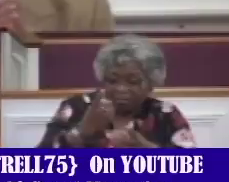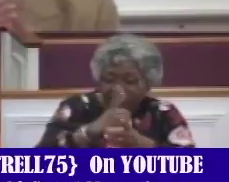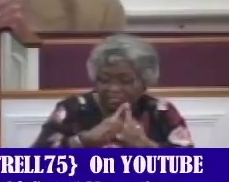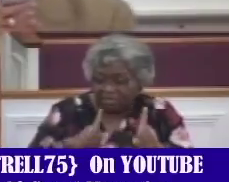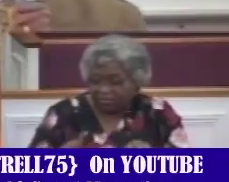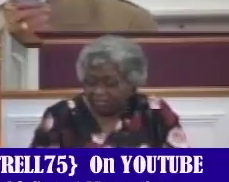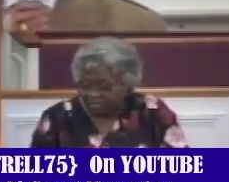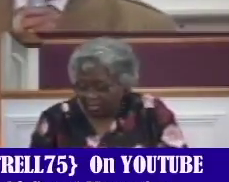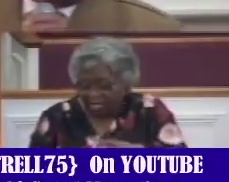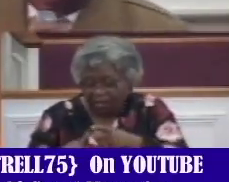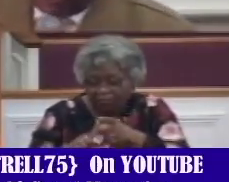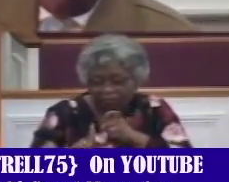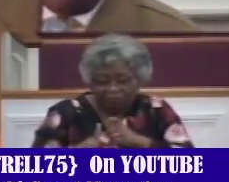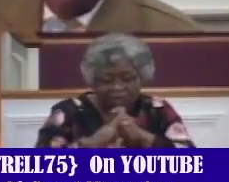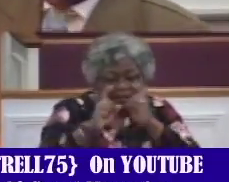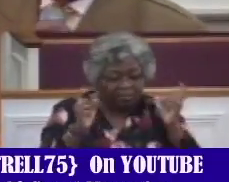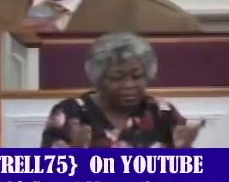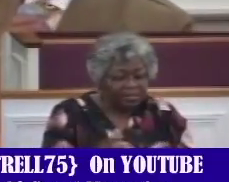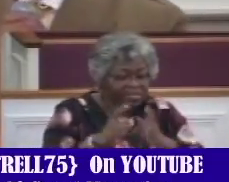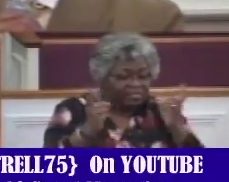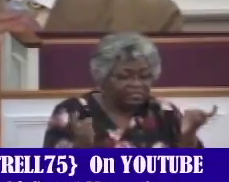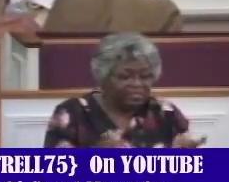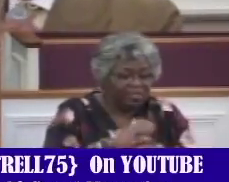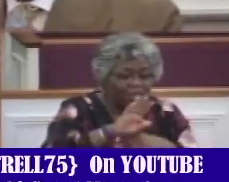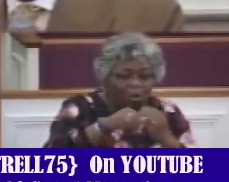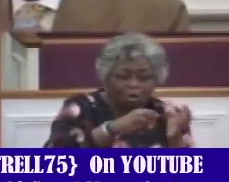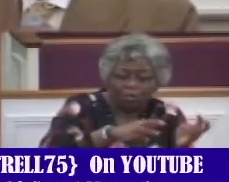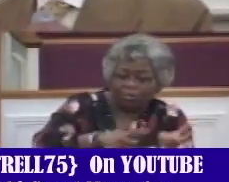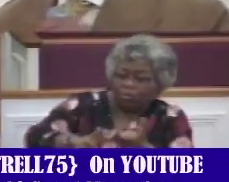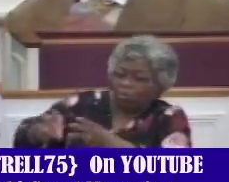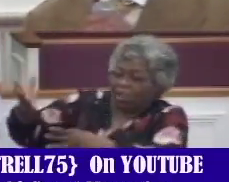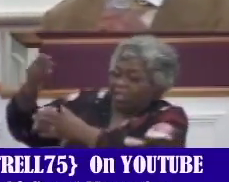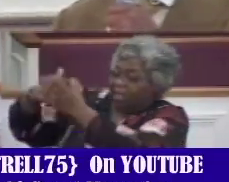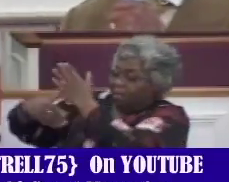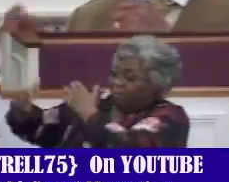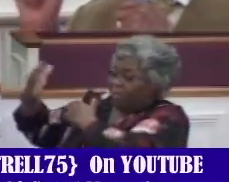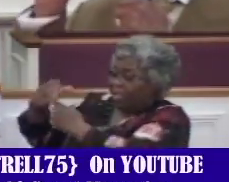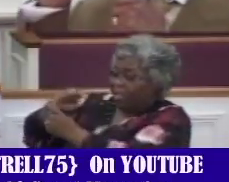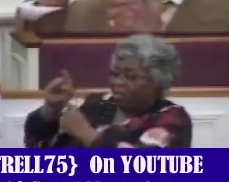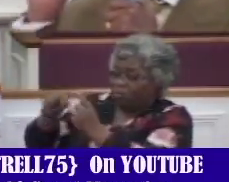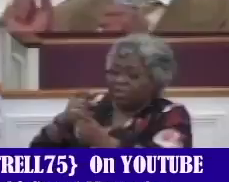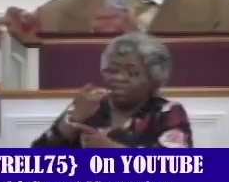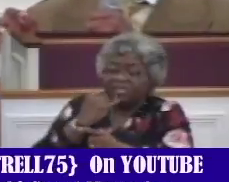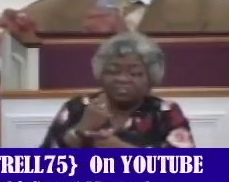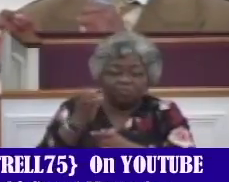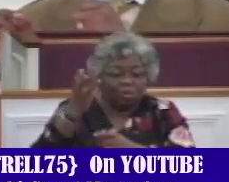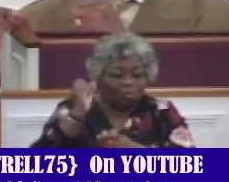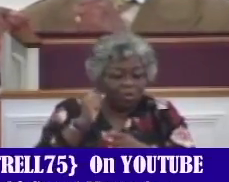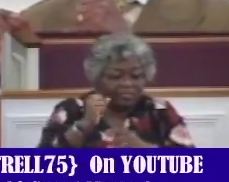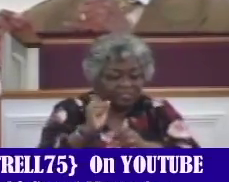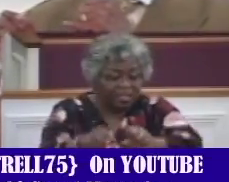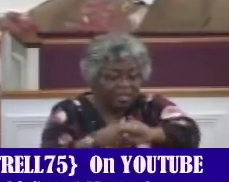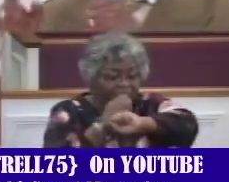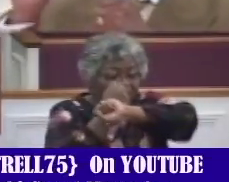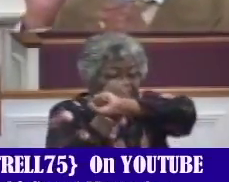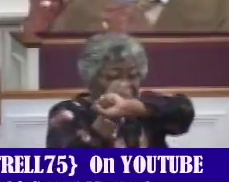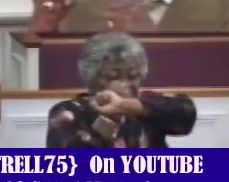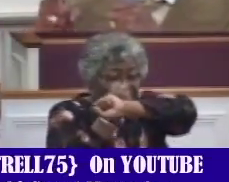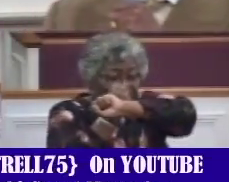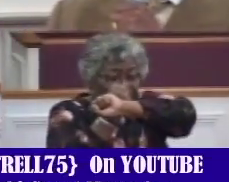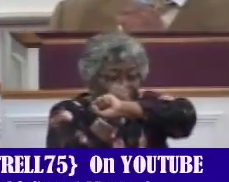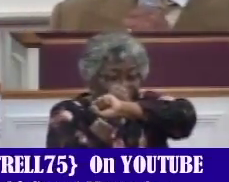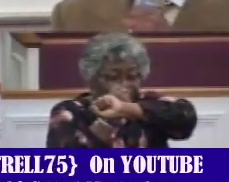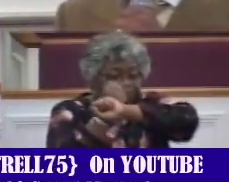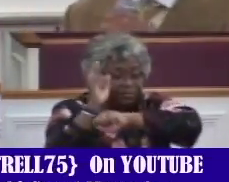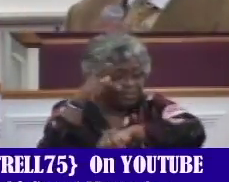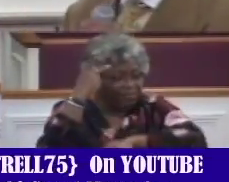deliver them out of sin. All the way back when Israel was held in bondage,